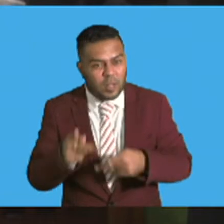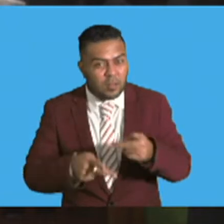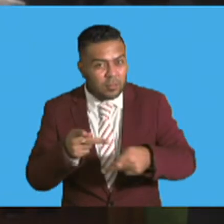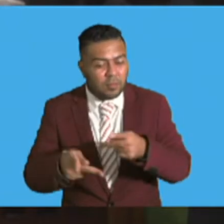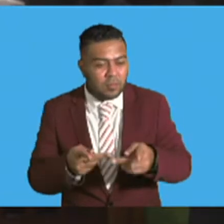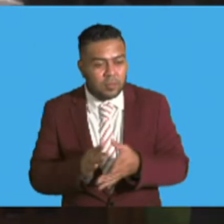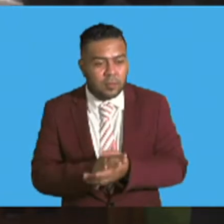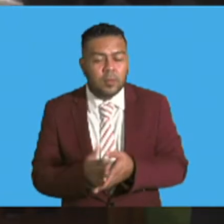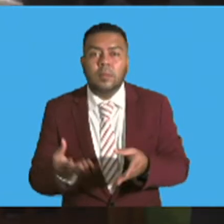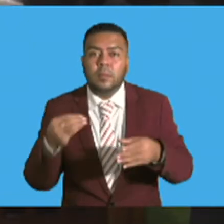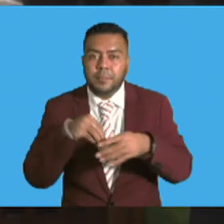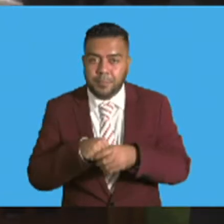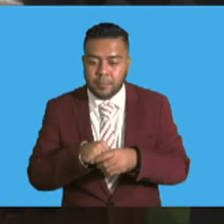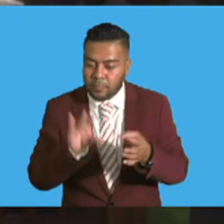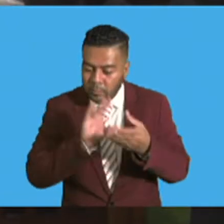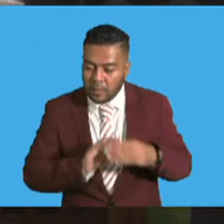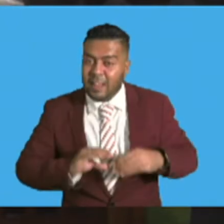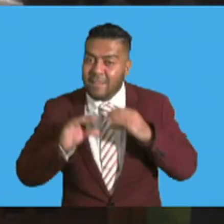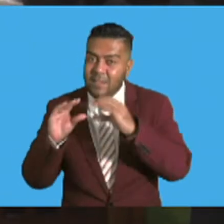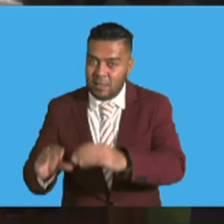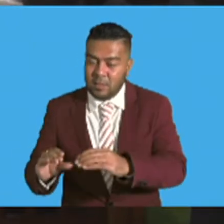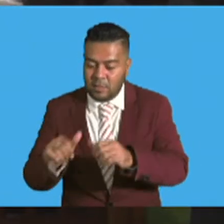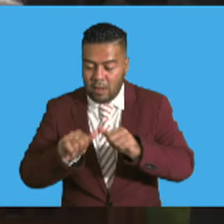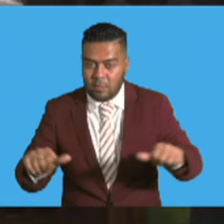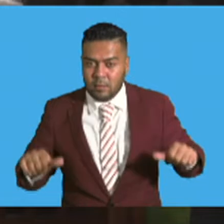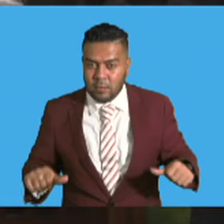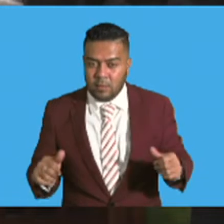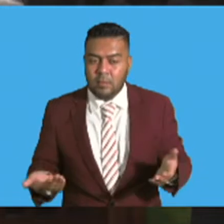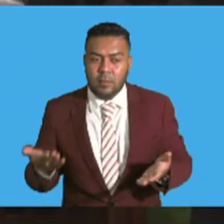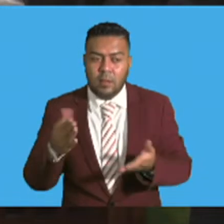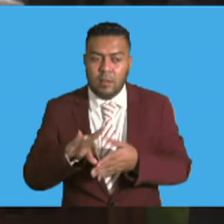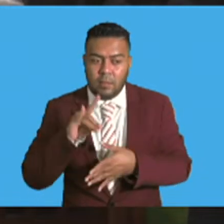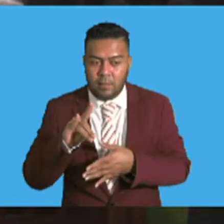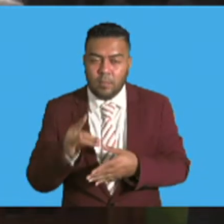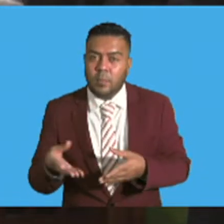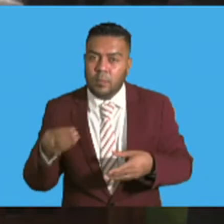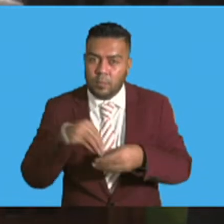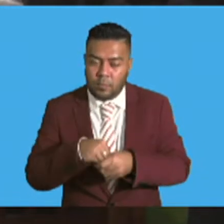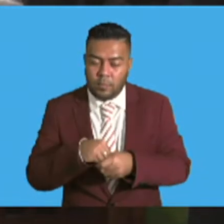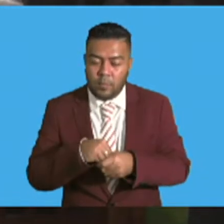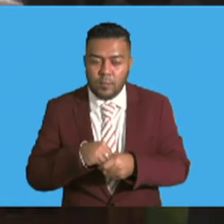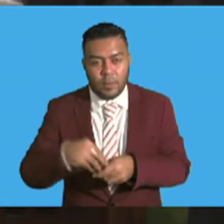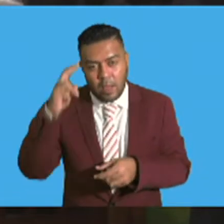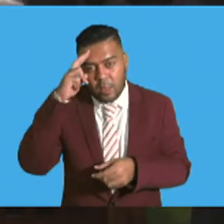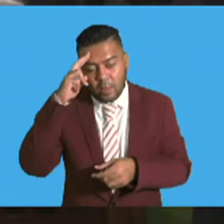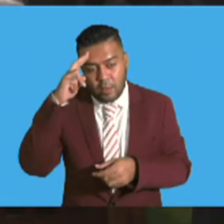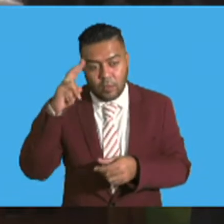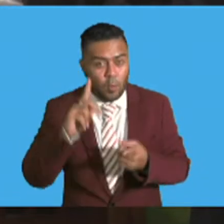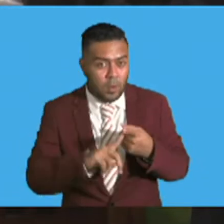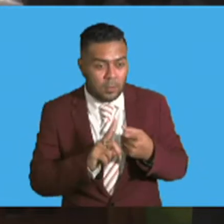invested into the following livestock areas to circumvent climate change issues in national interest.